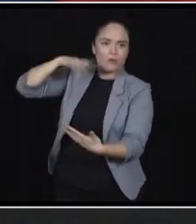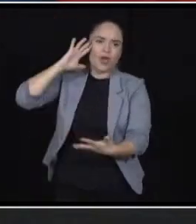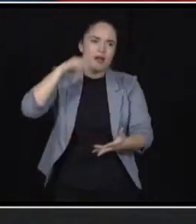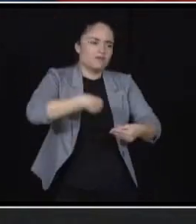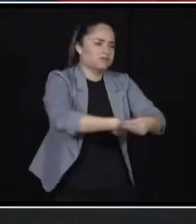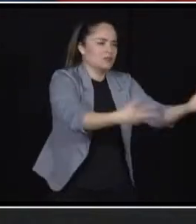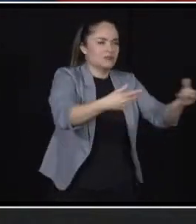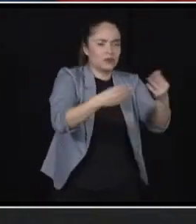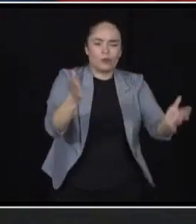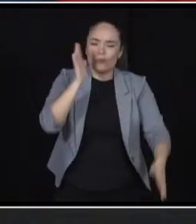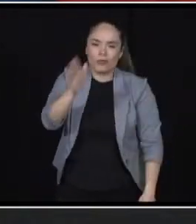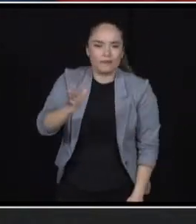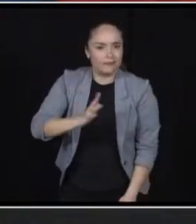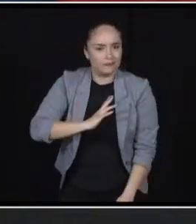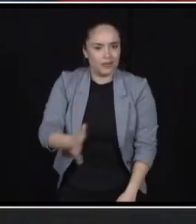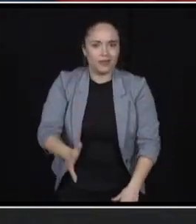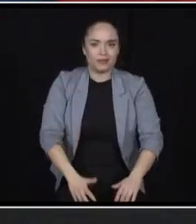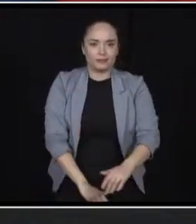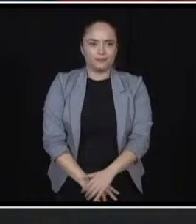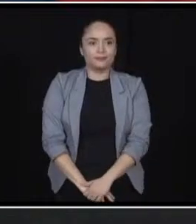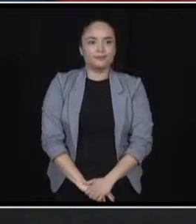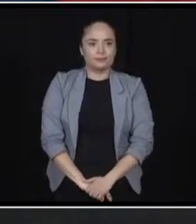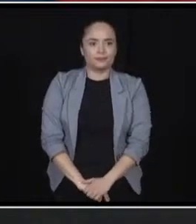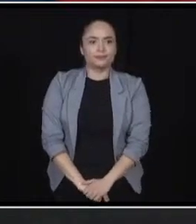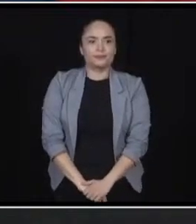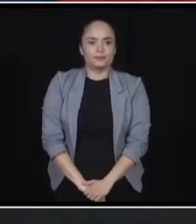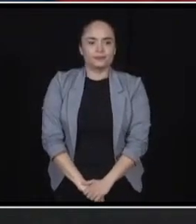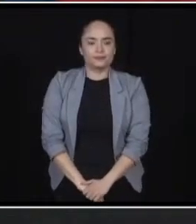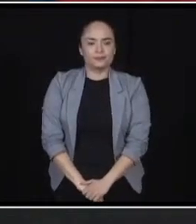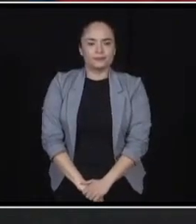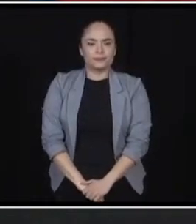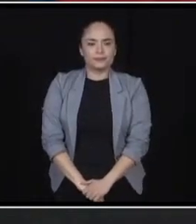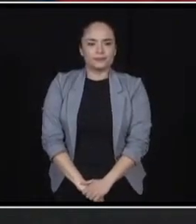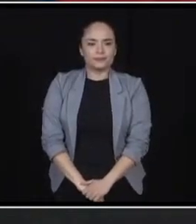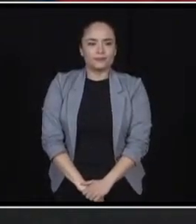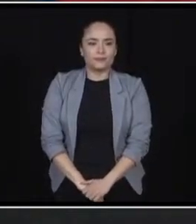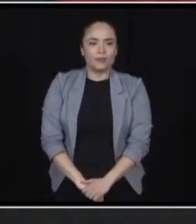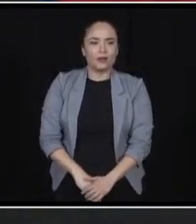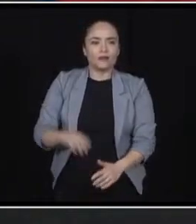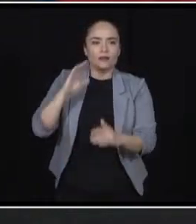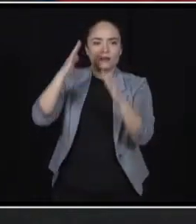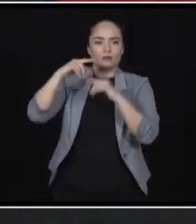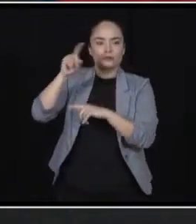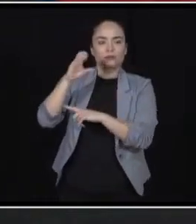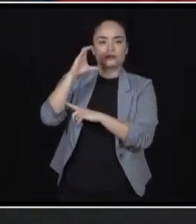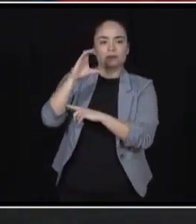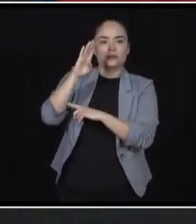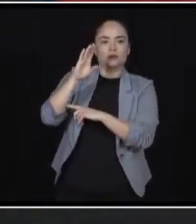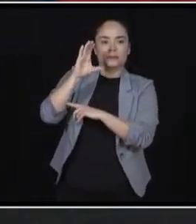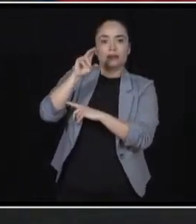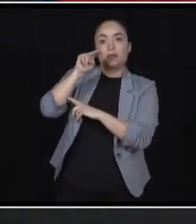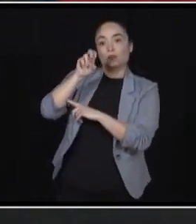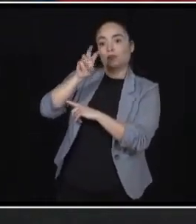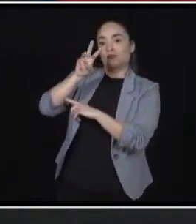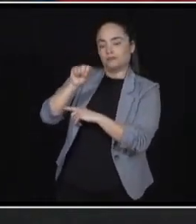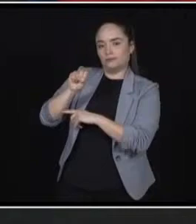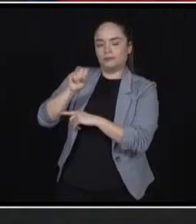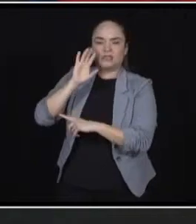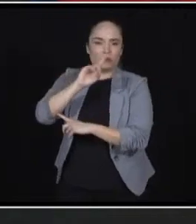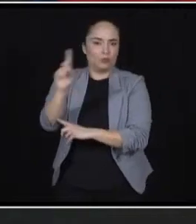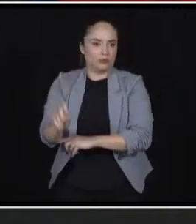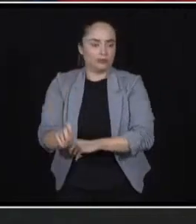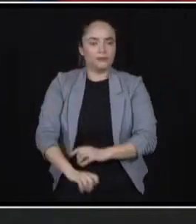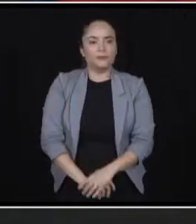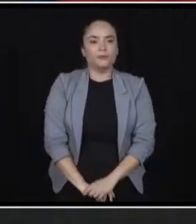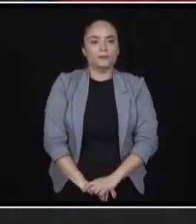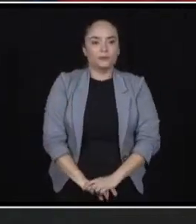Next question. From Chris Glover at CBC News. Please go ahead. Hey